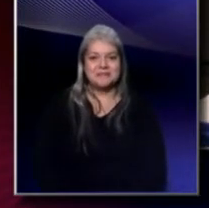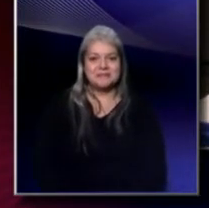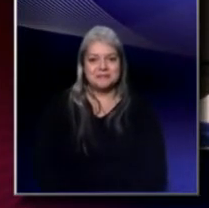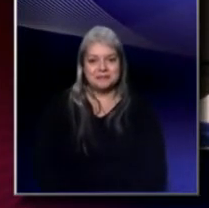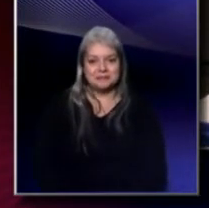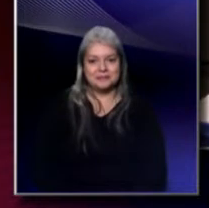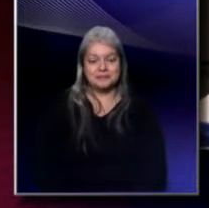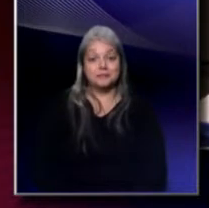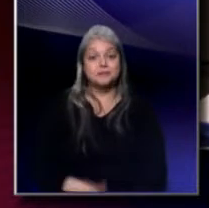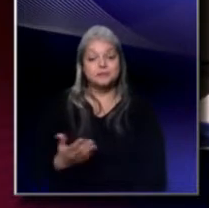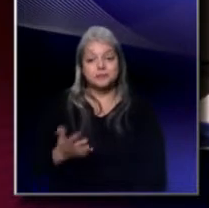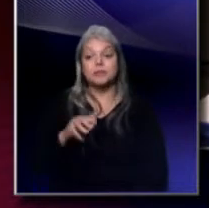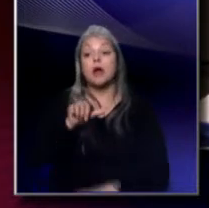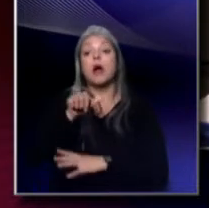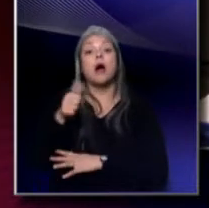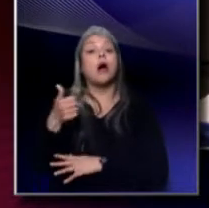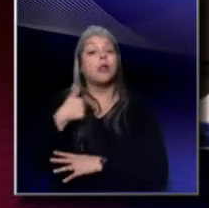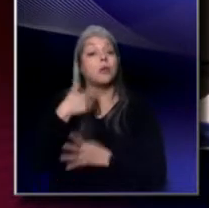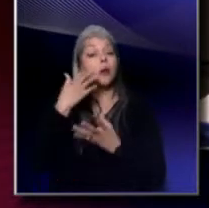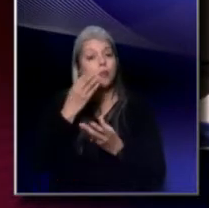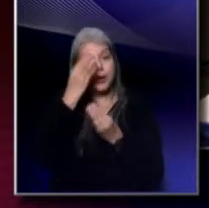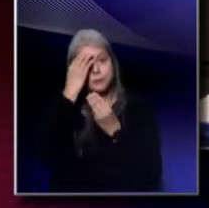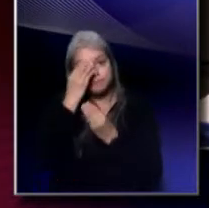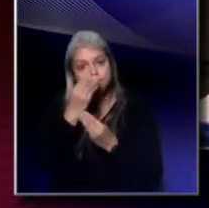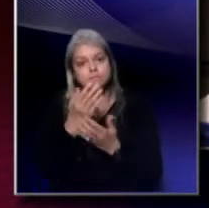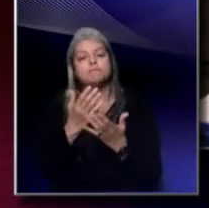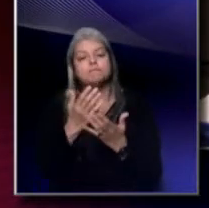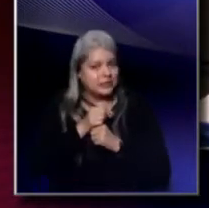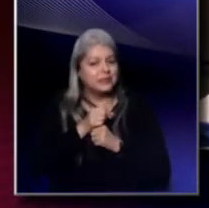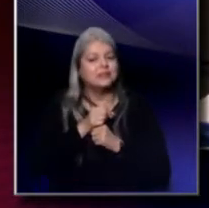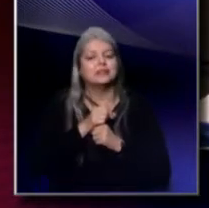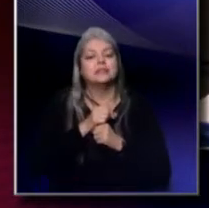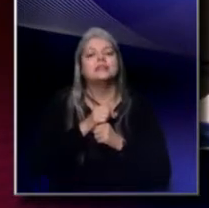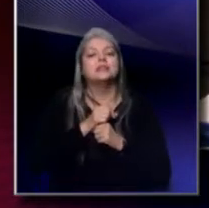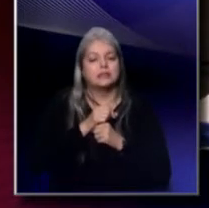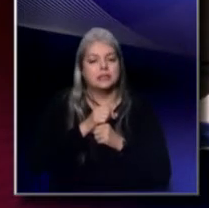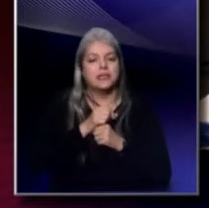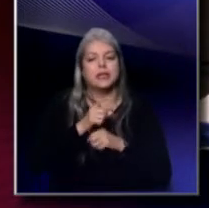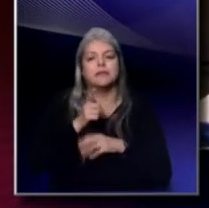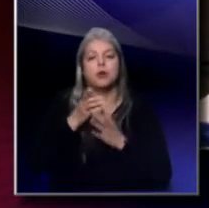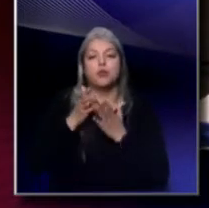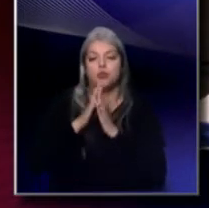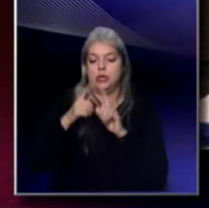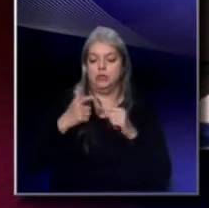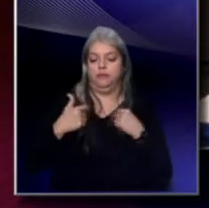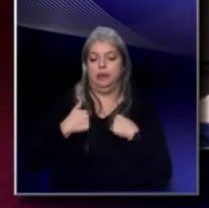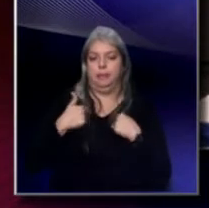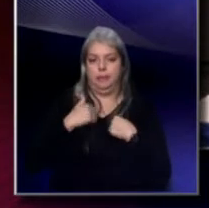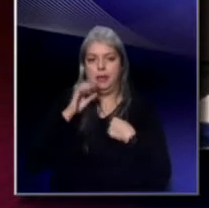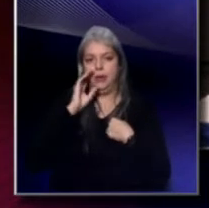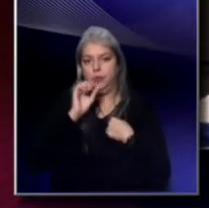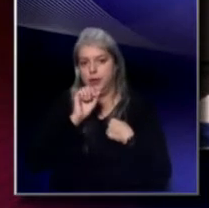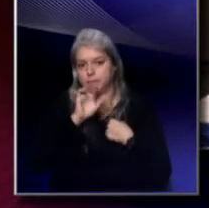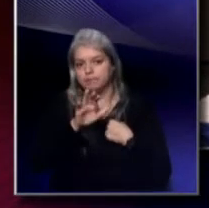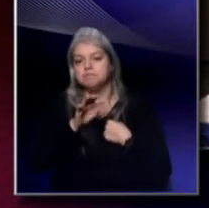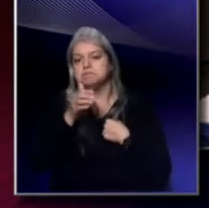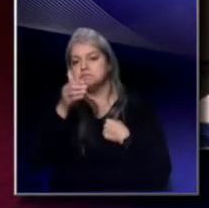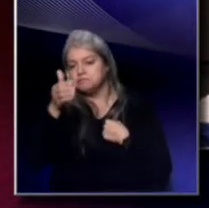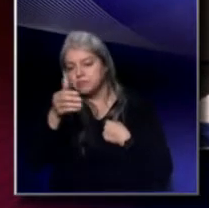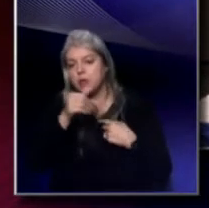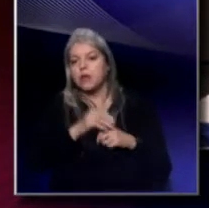The third thing that I wanted to just mention, a request from me at some point in